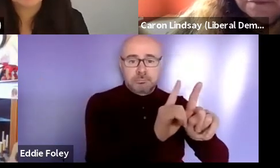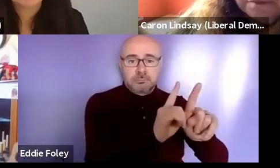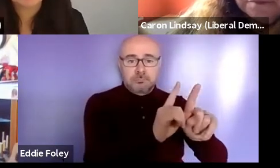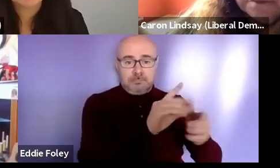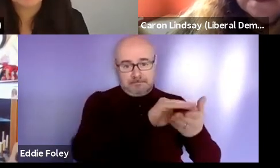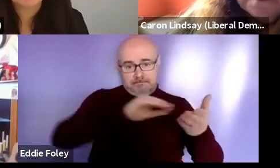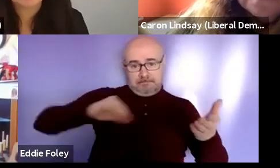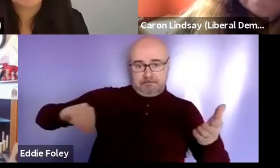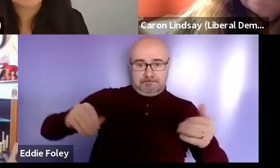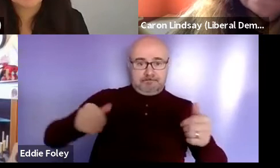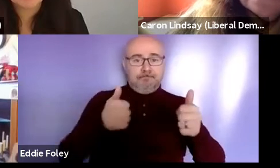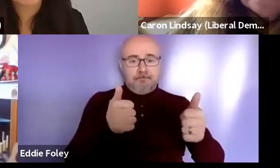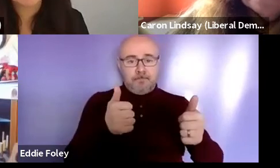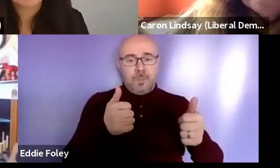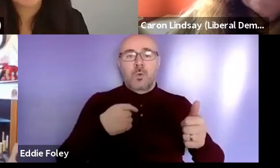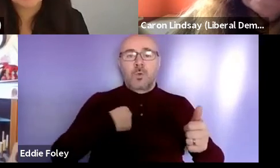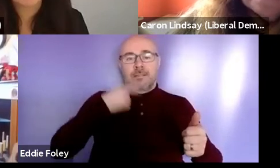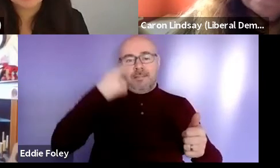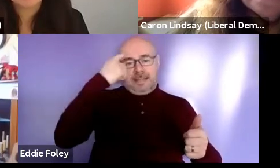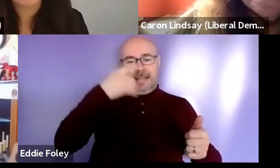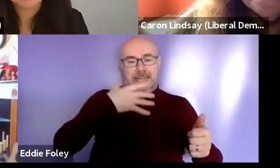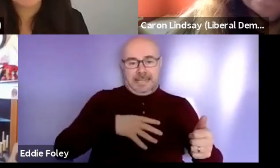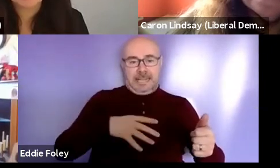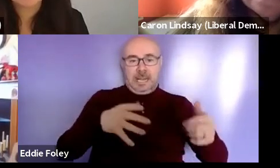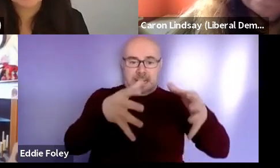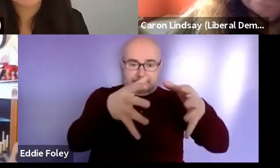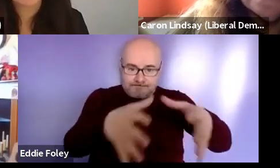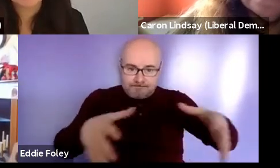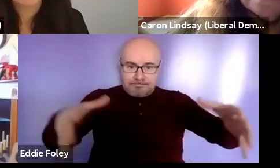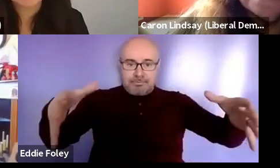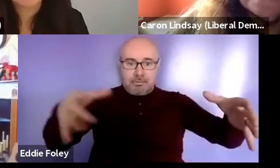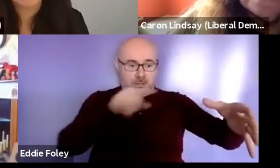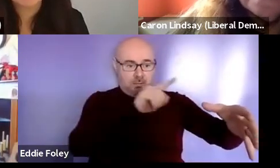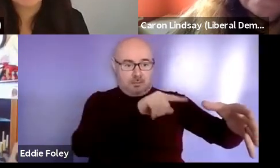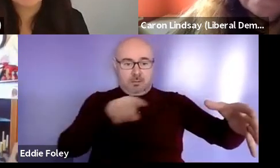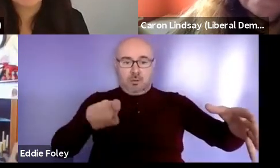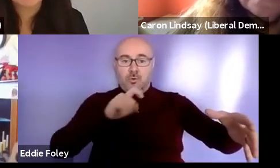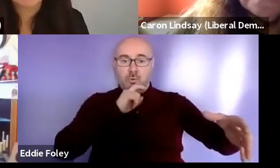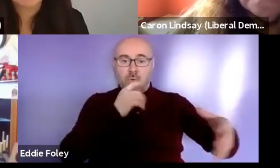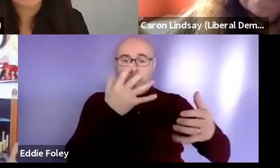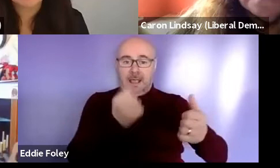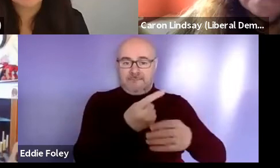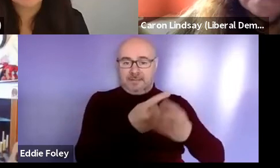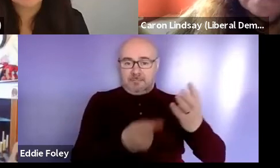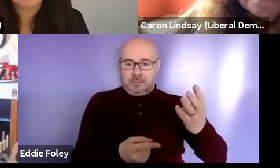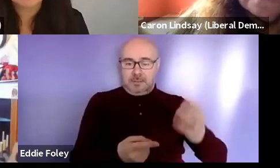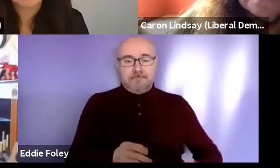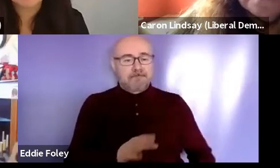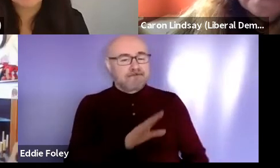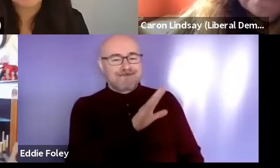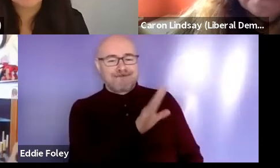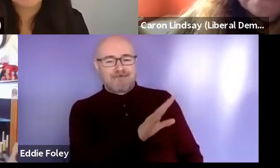do we get more people standing who have disabilities? But also, how do we offer that kind of support to people who simply want